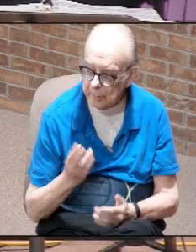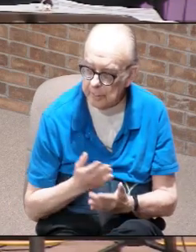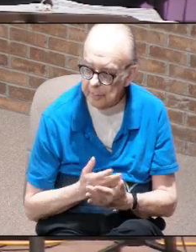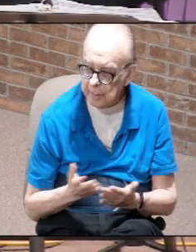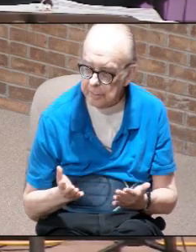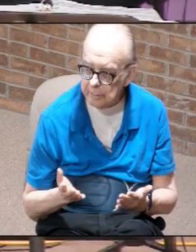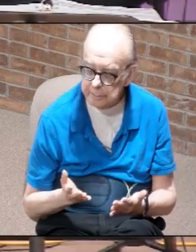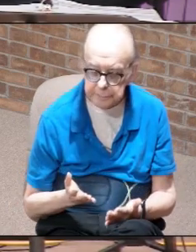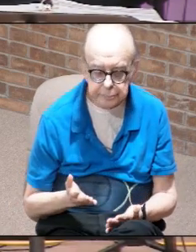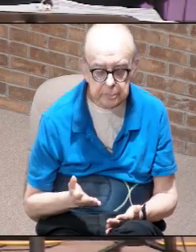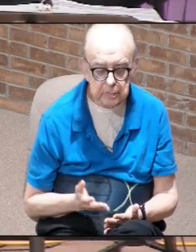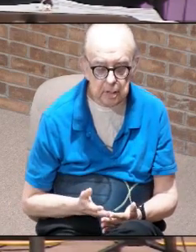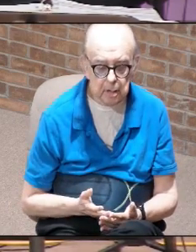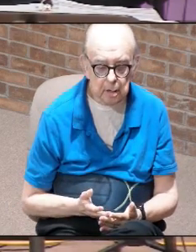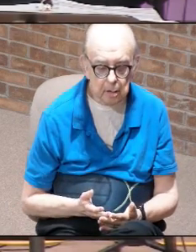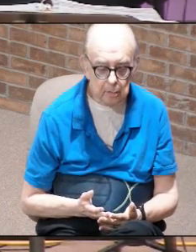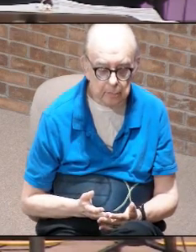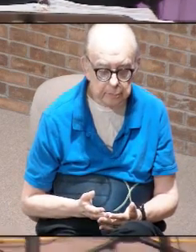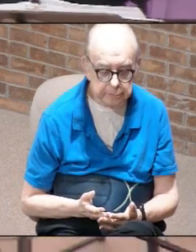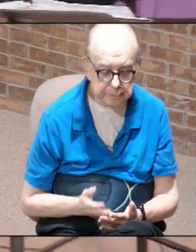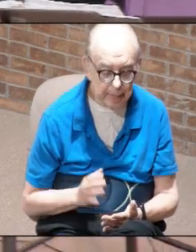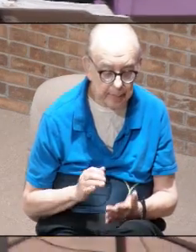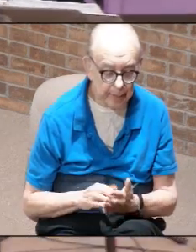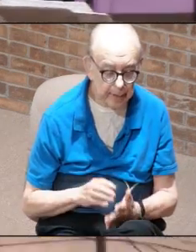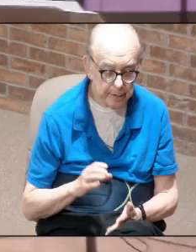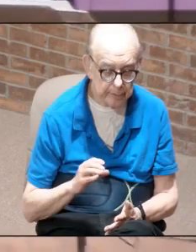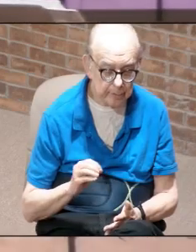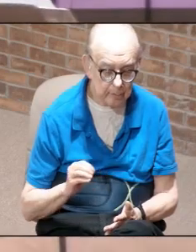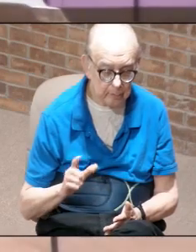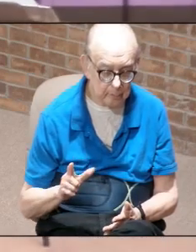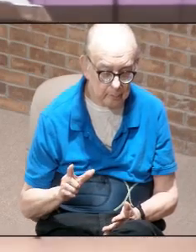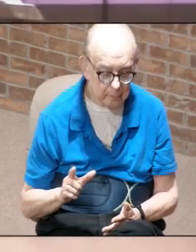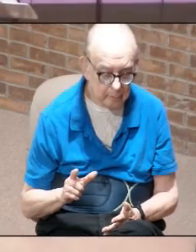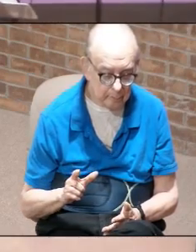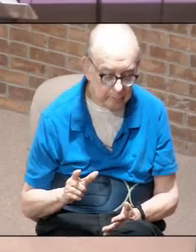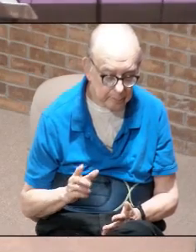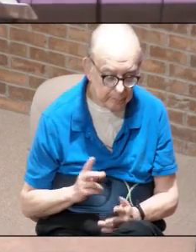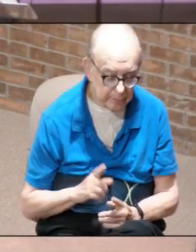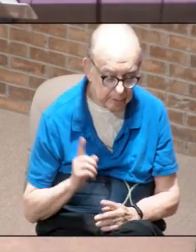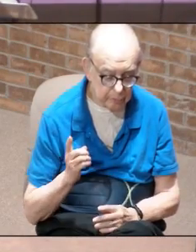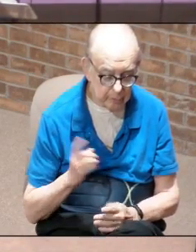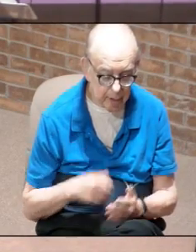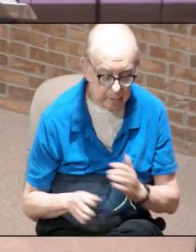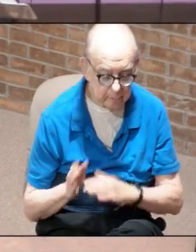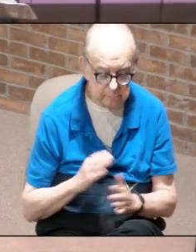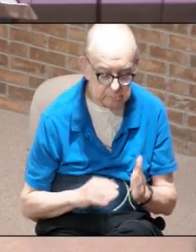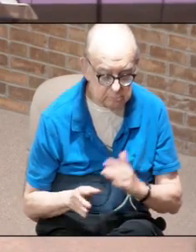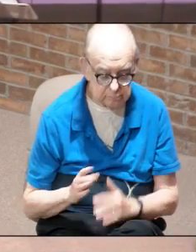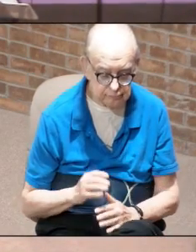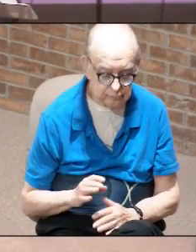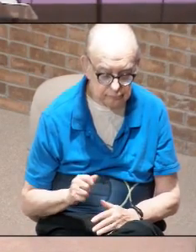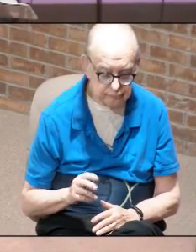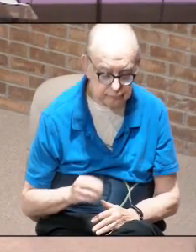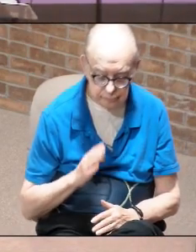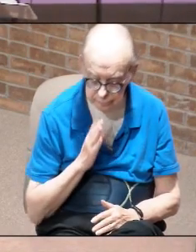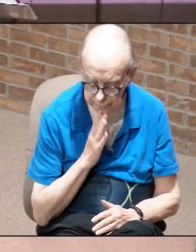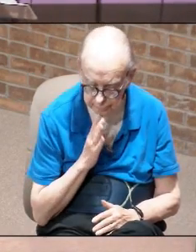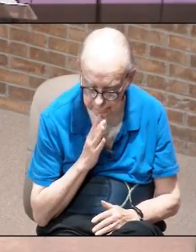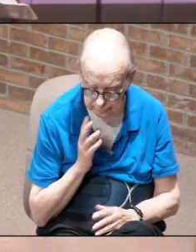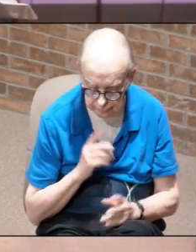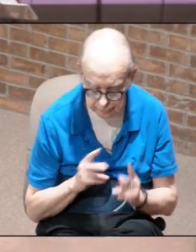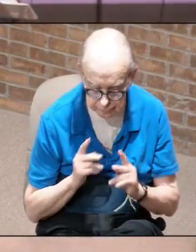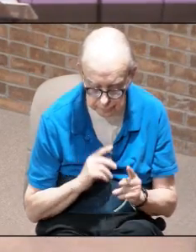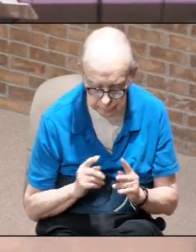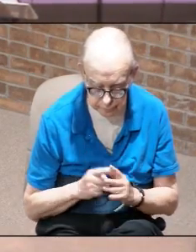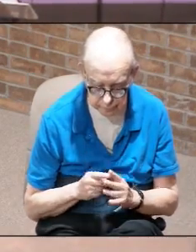things, which is cool because it keeps you out of trouble. But he was talking about, you know, people that